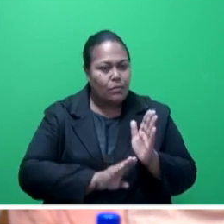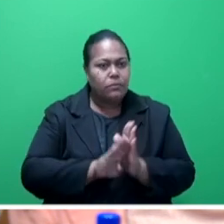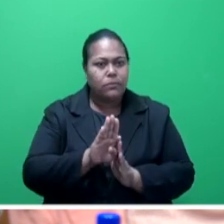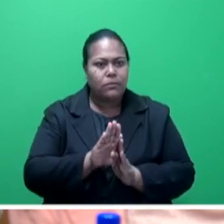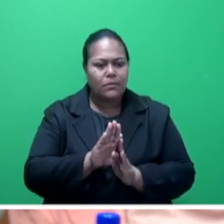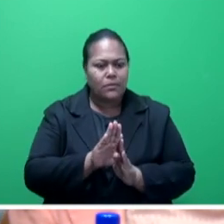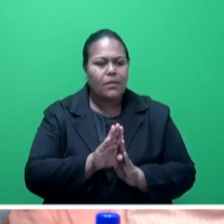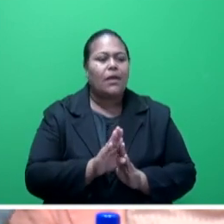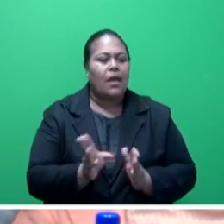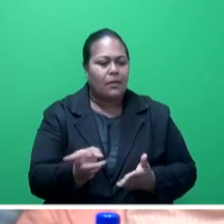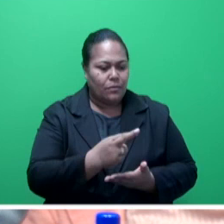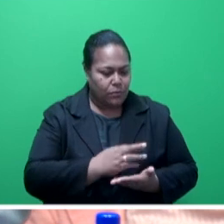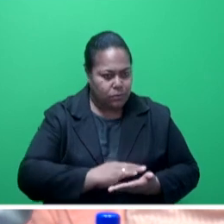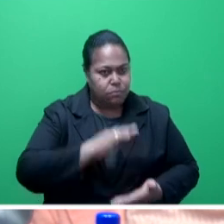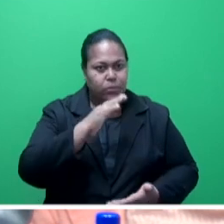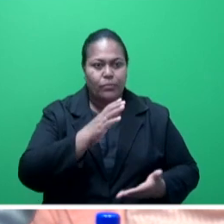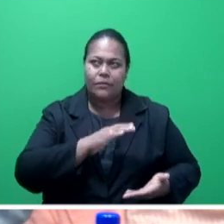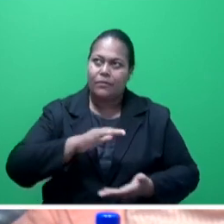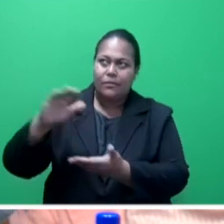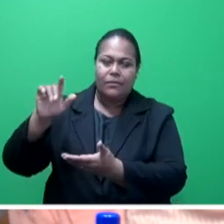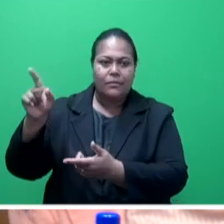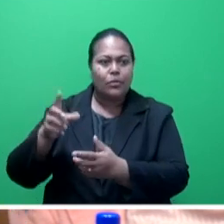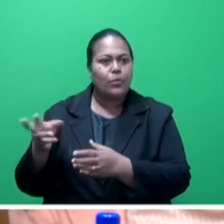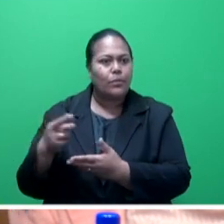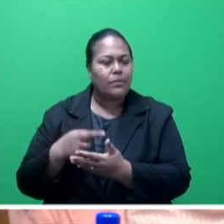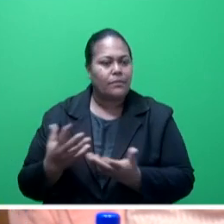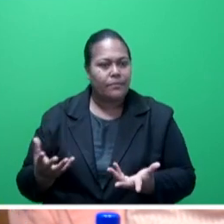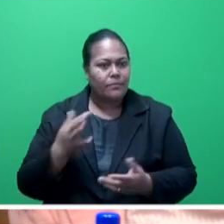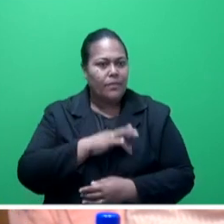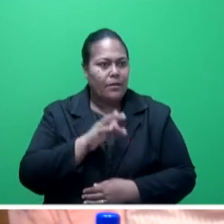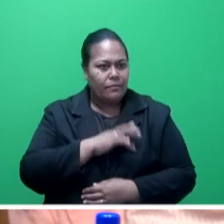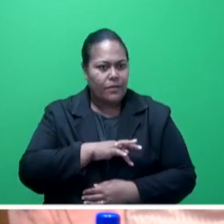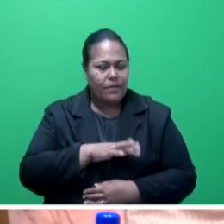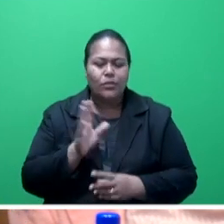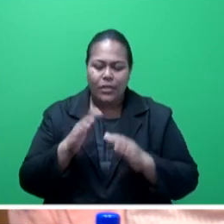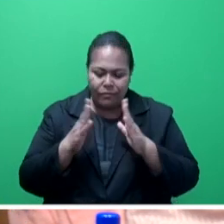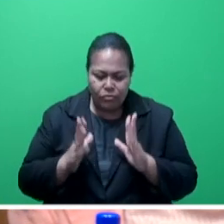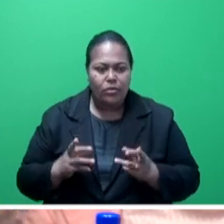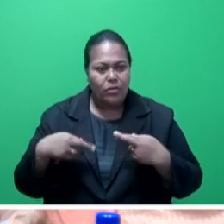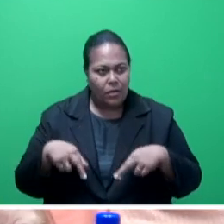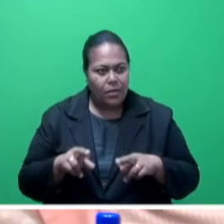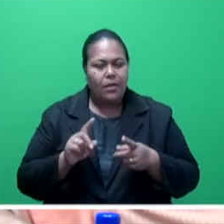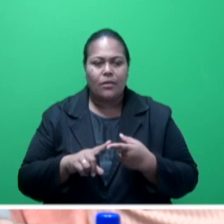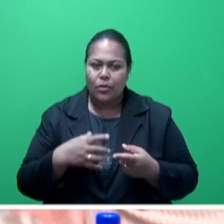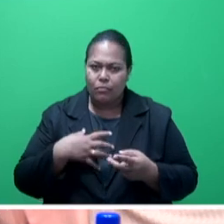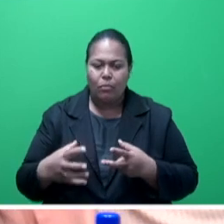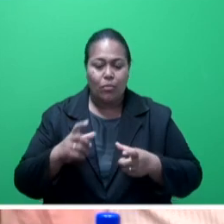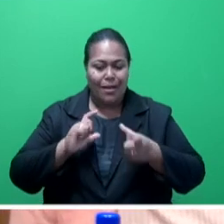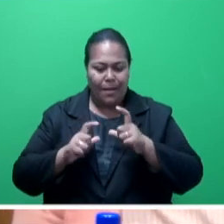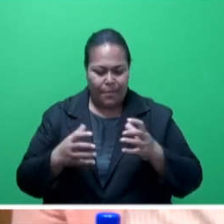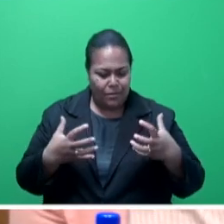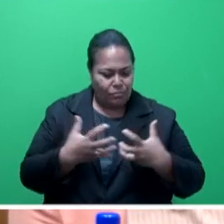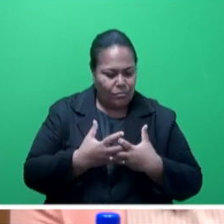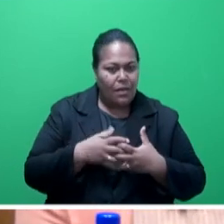in the future. A very strong focus on infrastructure, on building a stronger, more amenable climate for investment, which leads